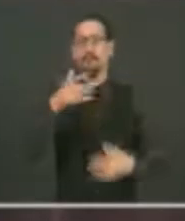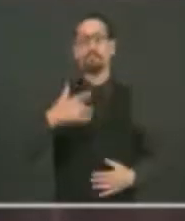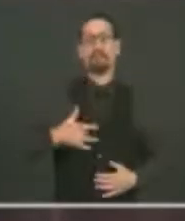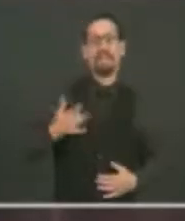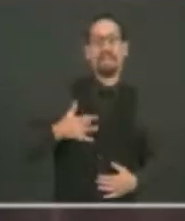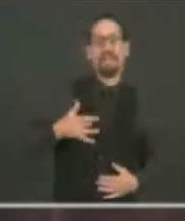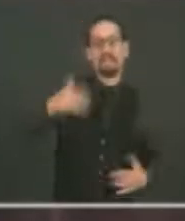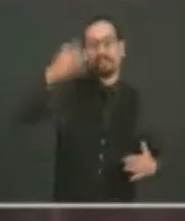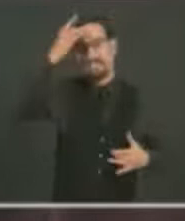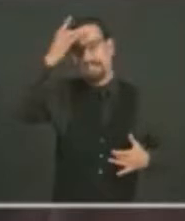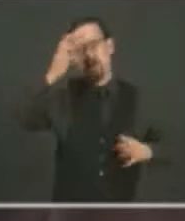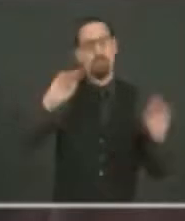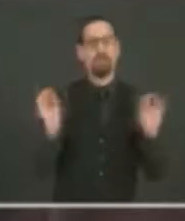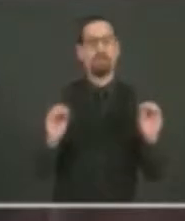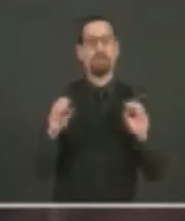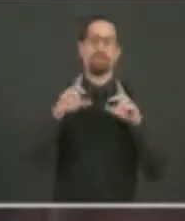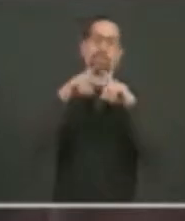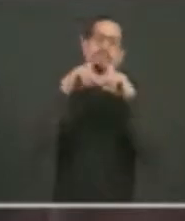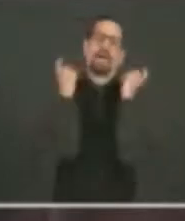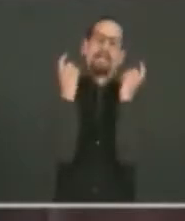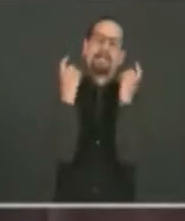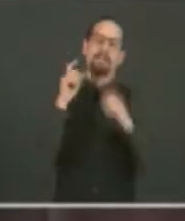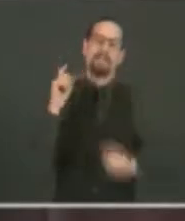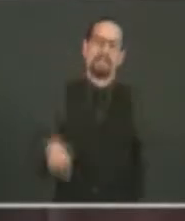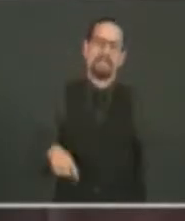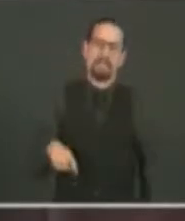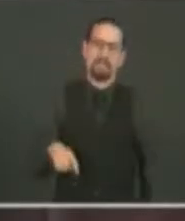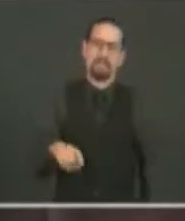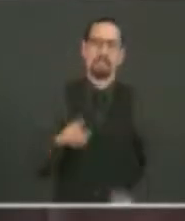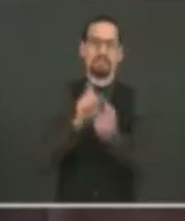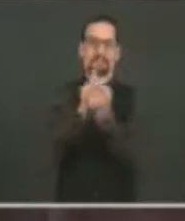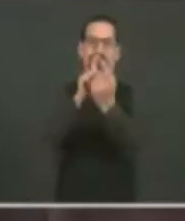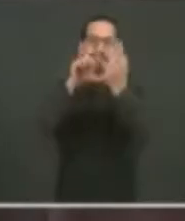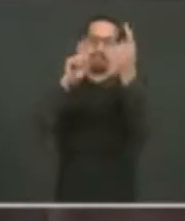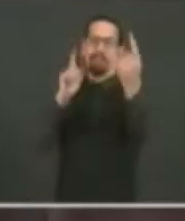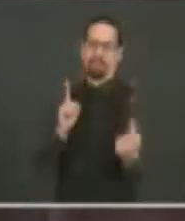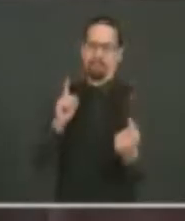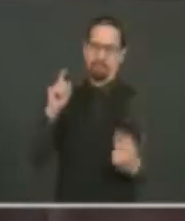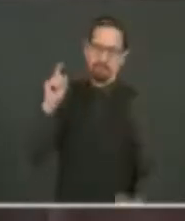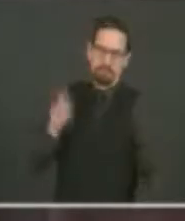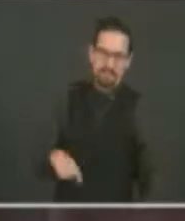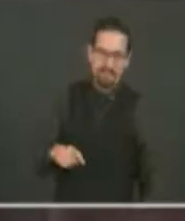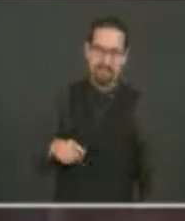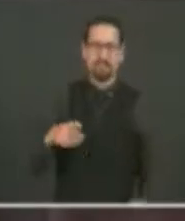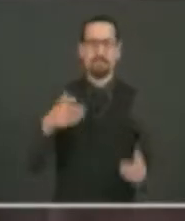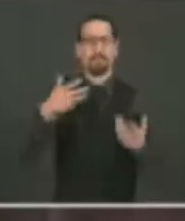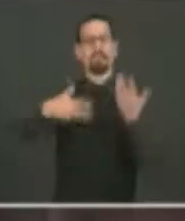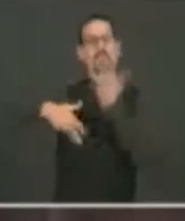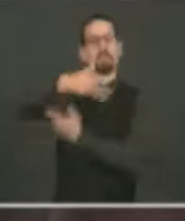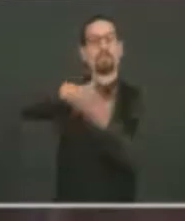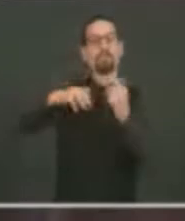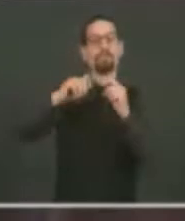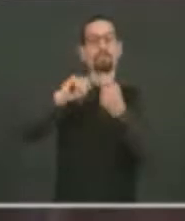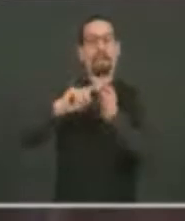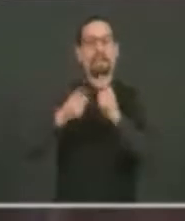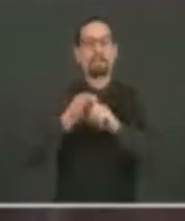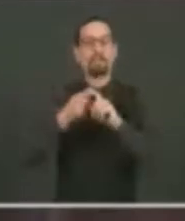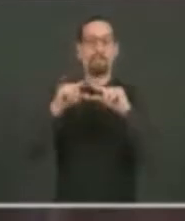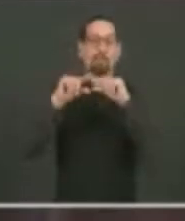mask. You need to keep your distance. You need to keep your groups small, and you need to keep them